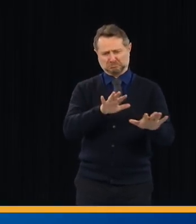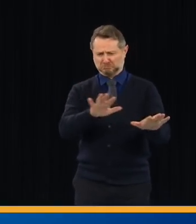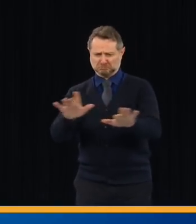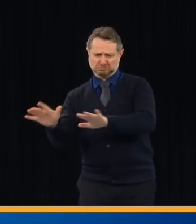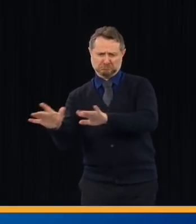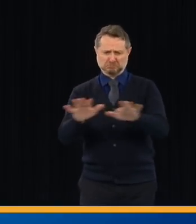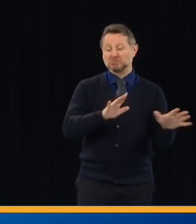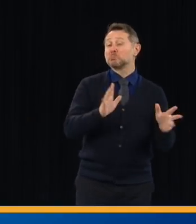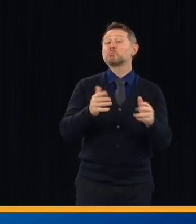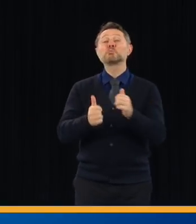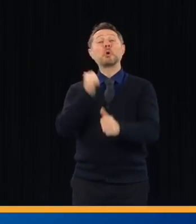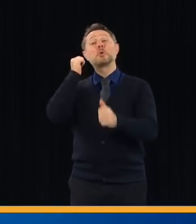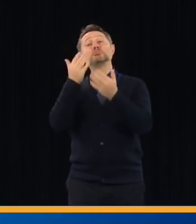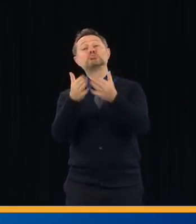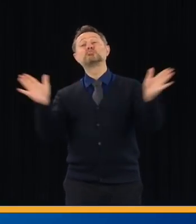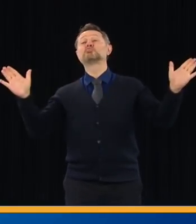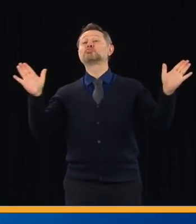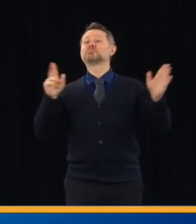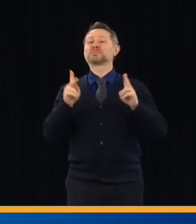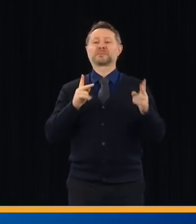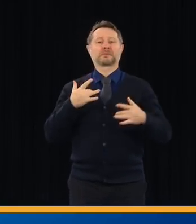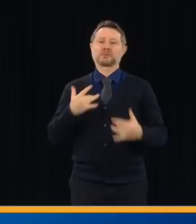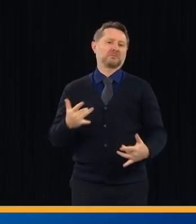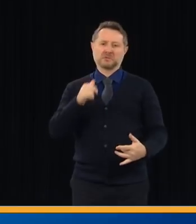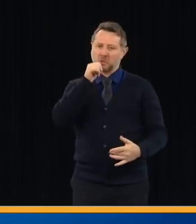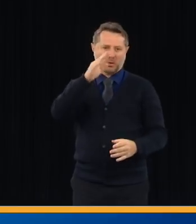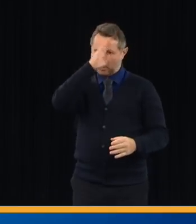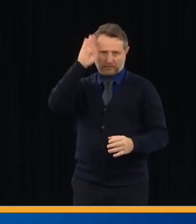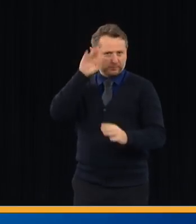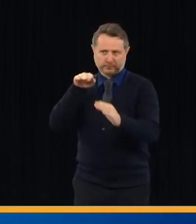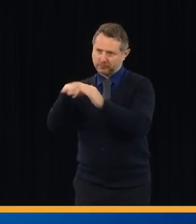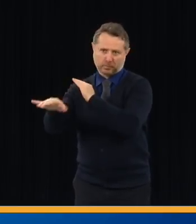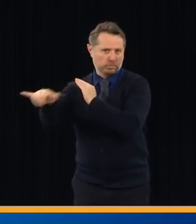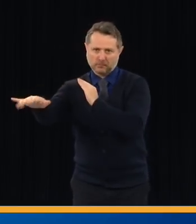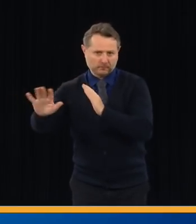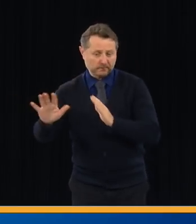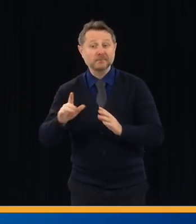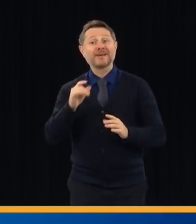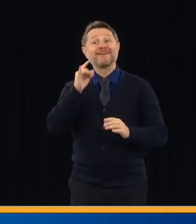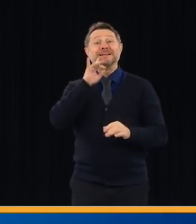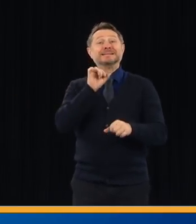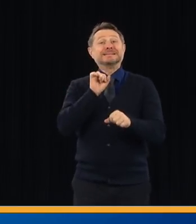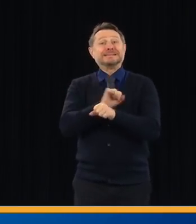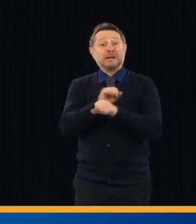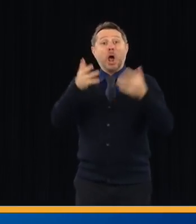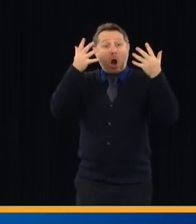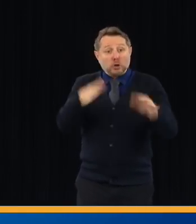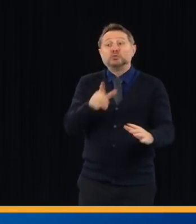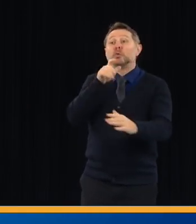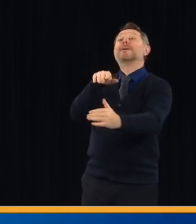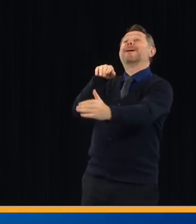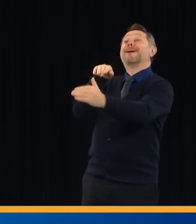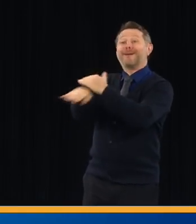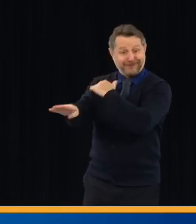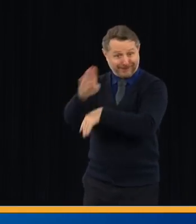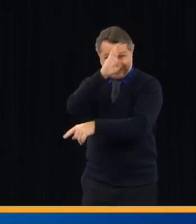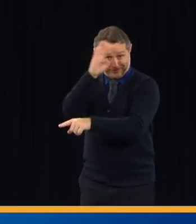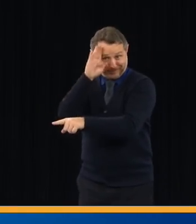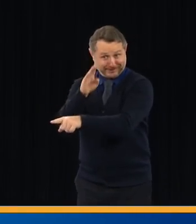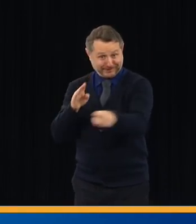hospitalized. People who are hospitalized will come in, be treated, and leave. That's